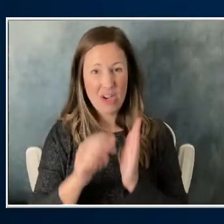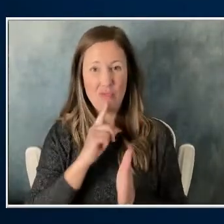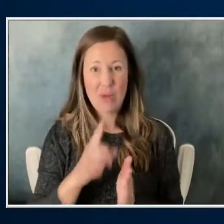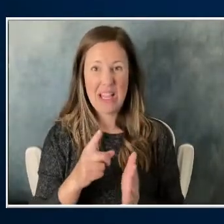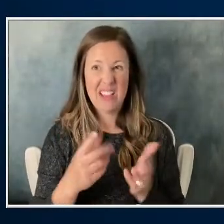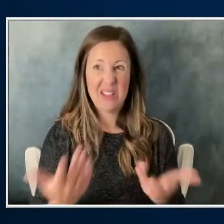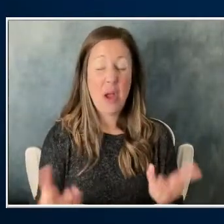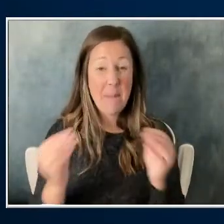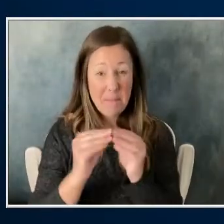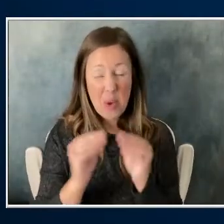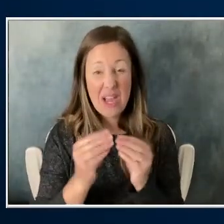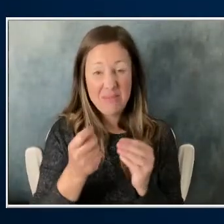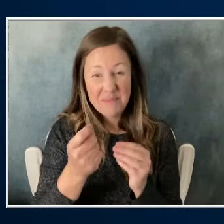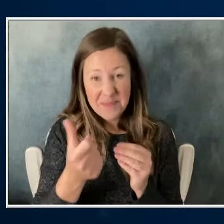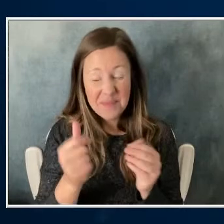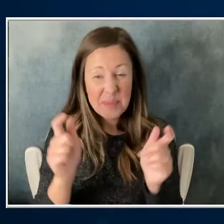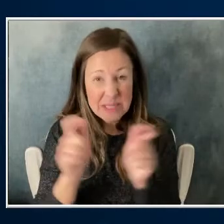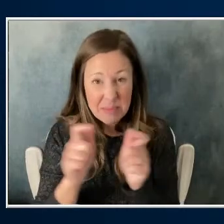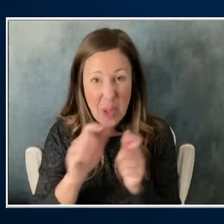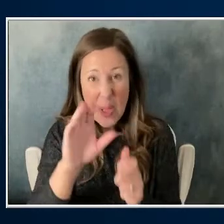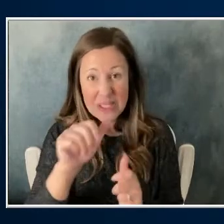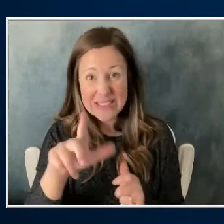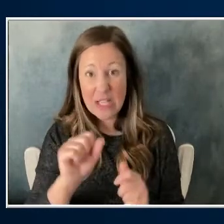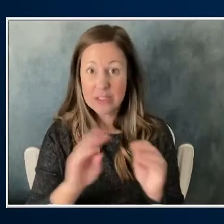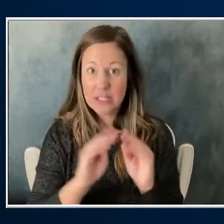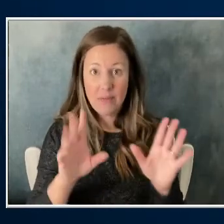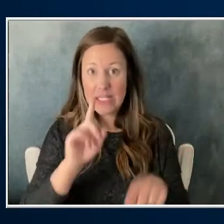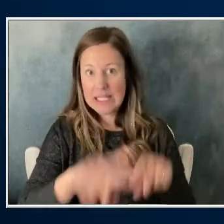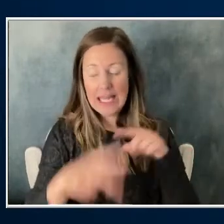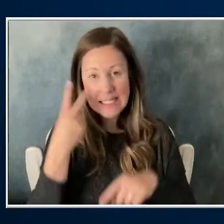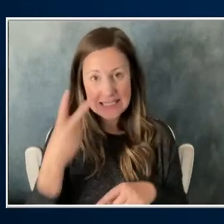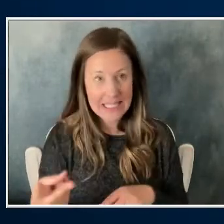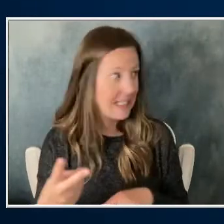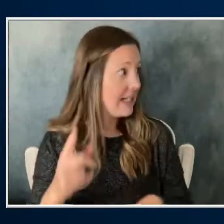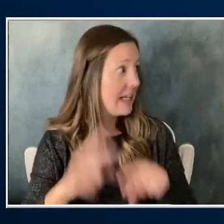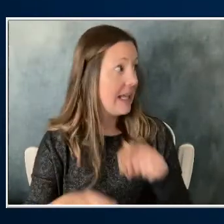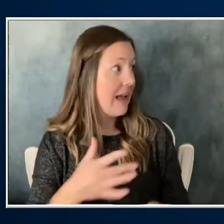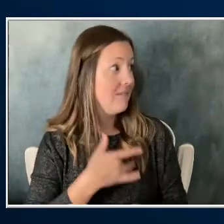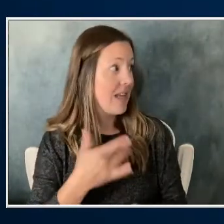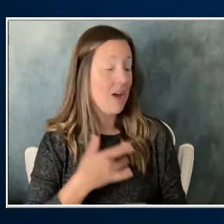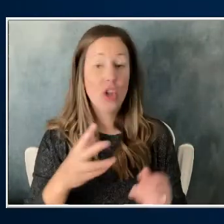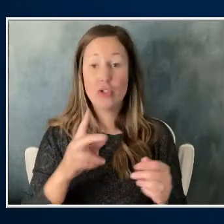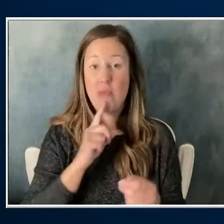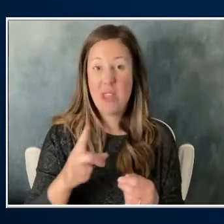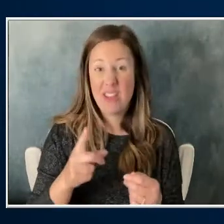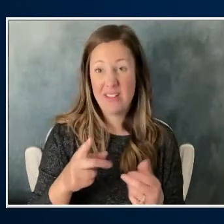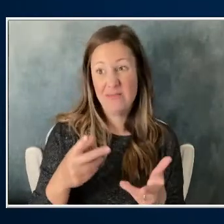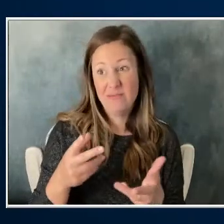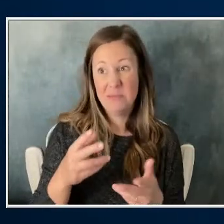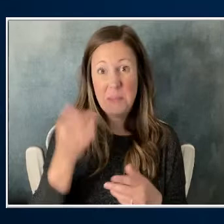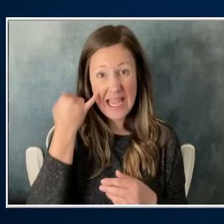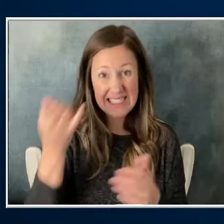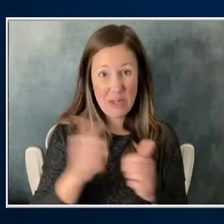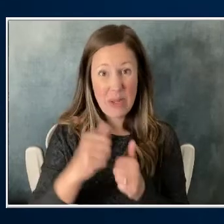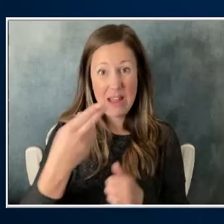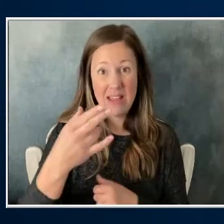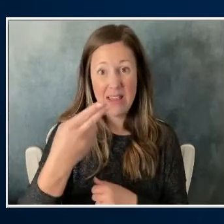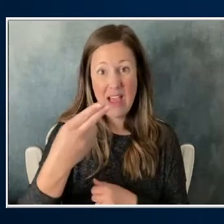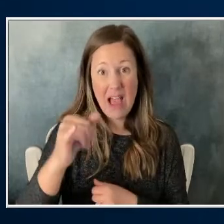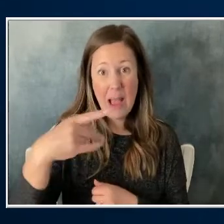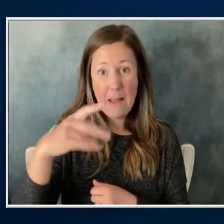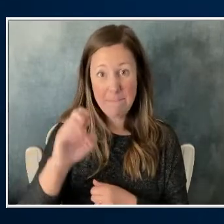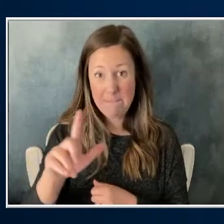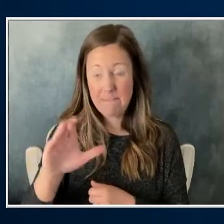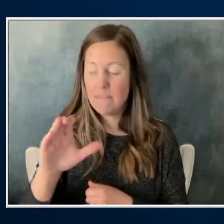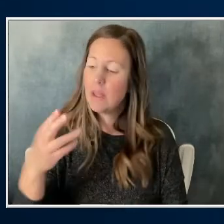cells that we couldn't see, you know, or feel. So the idea of HIPEC, the heated chemotherapy, is to destroy